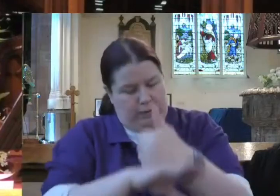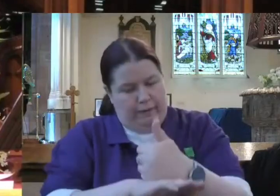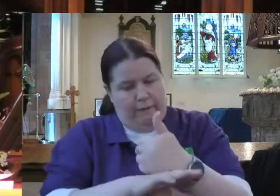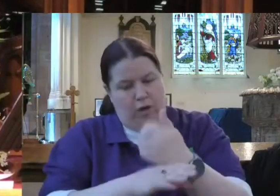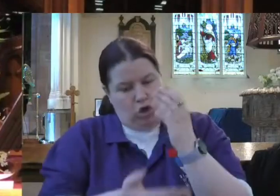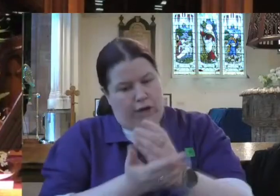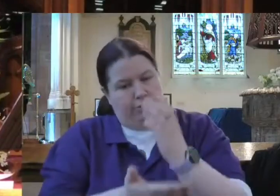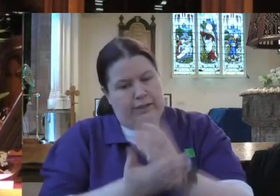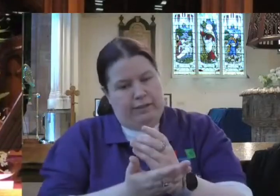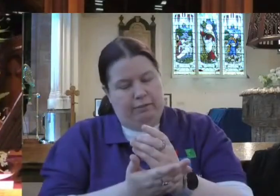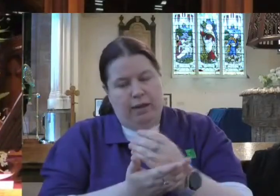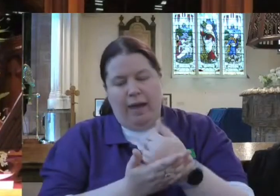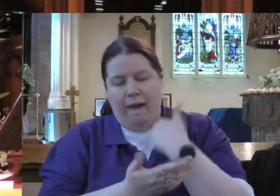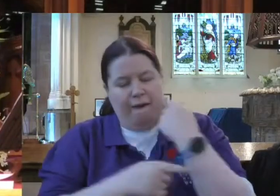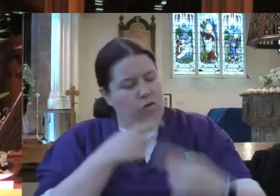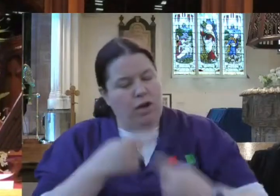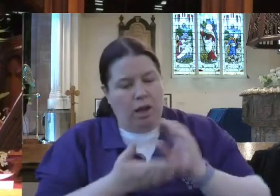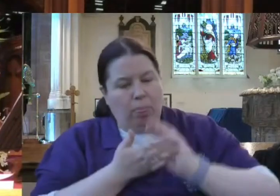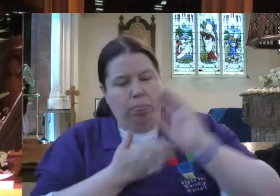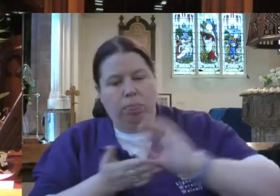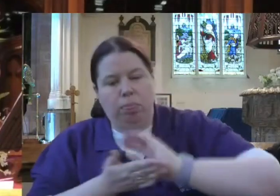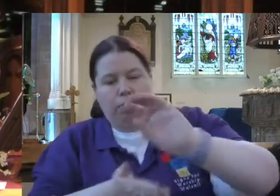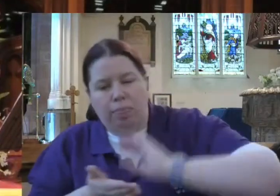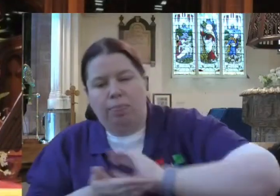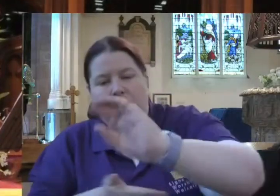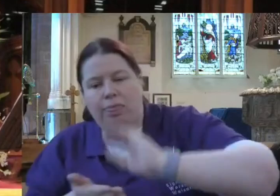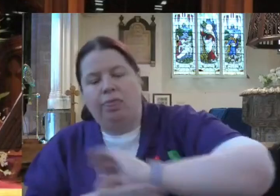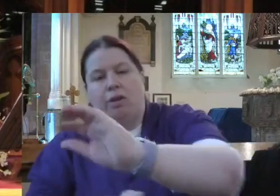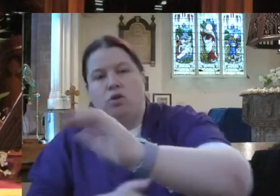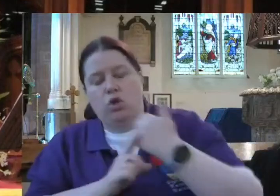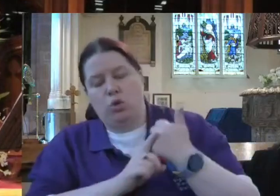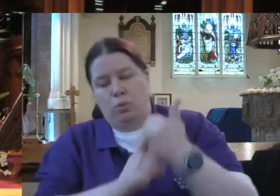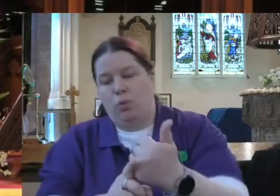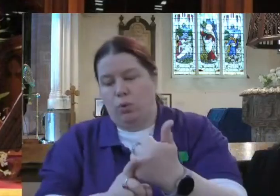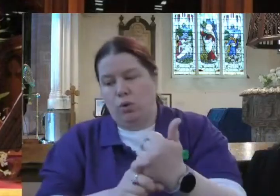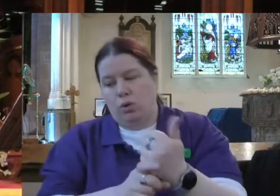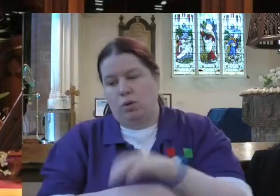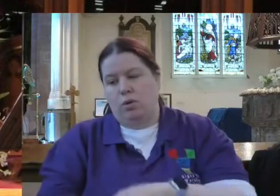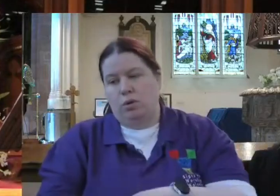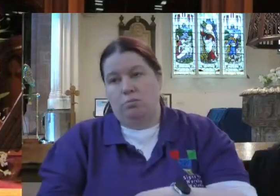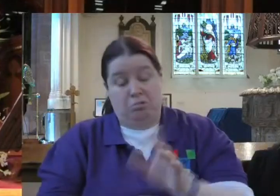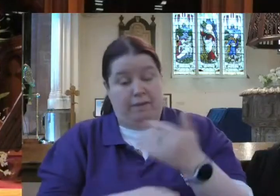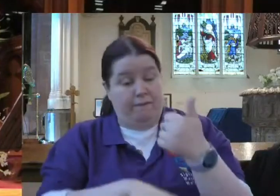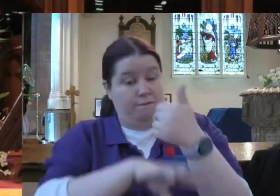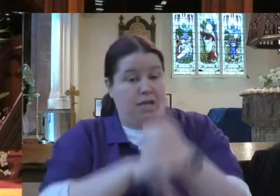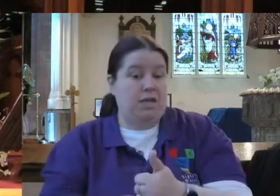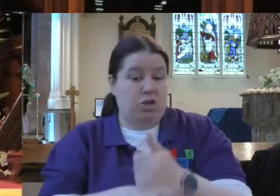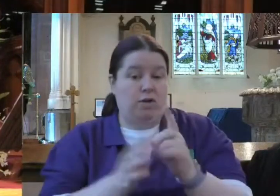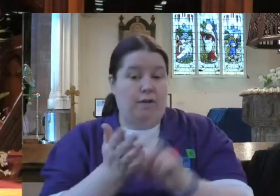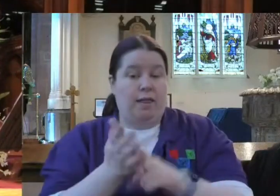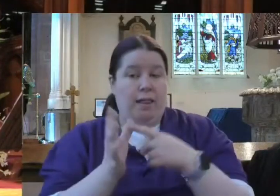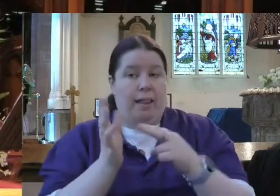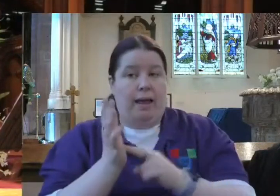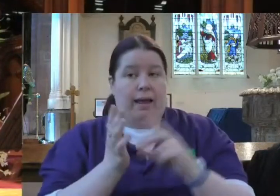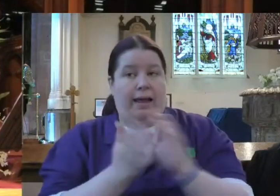away every year. That's the background to this story here, the foundation of the Lancaster